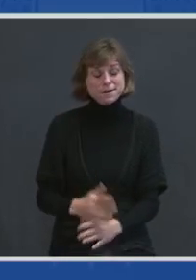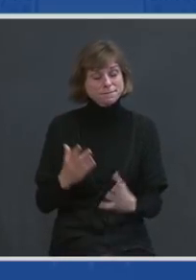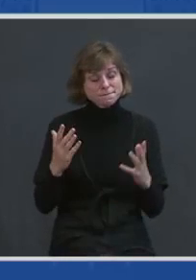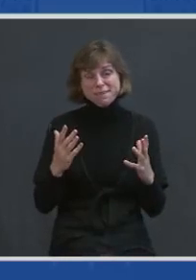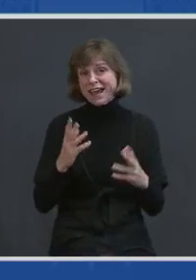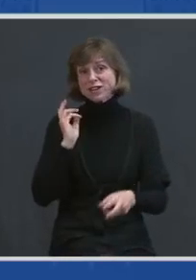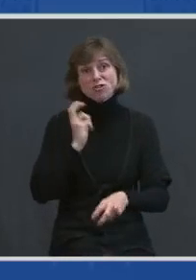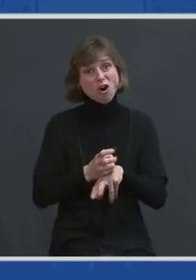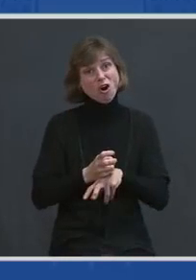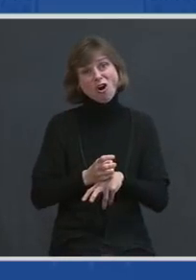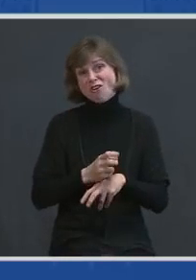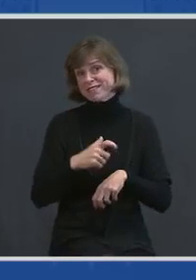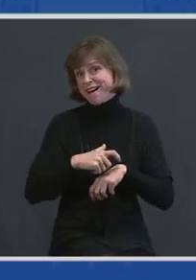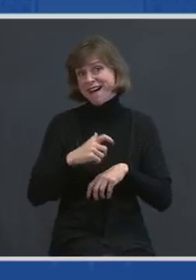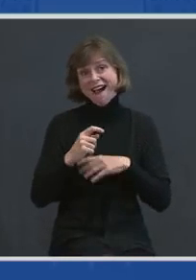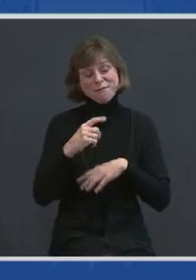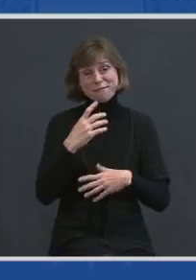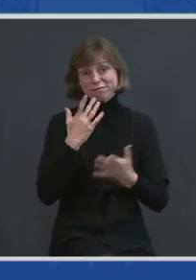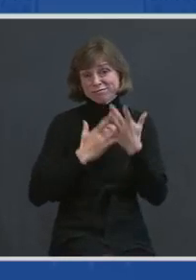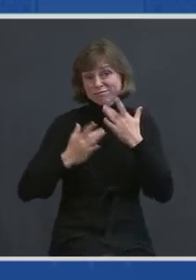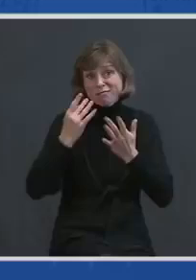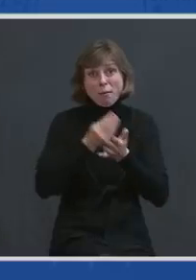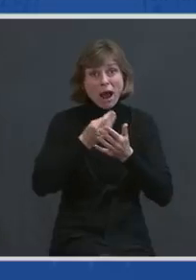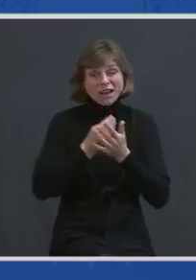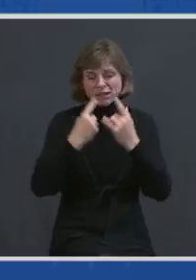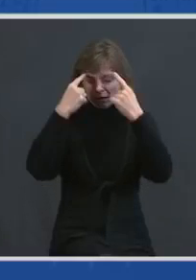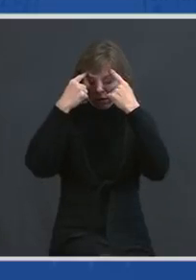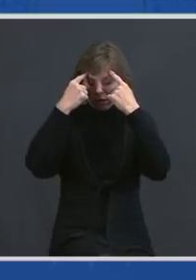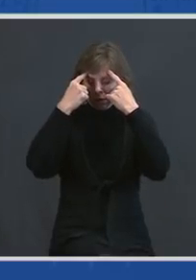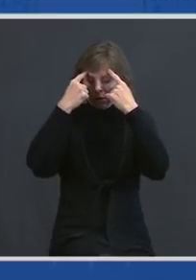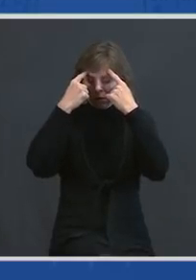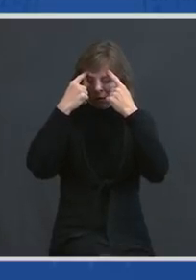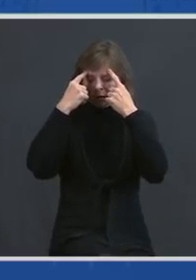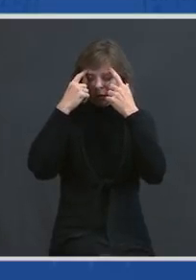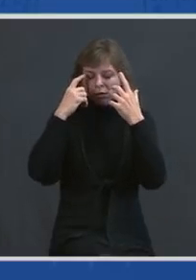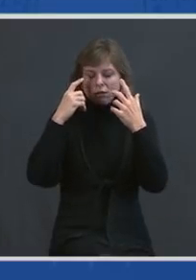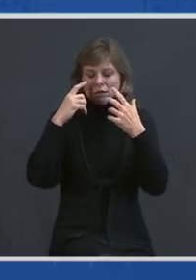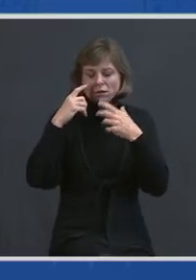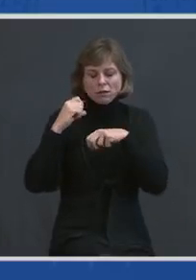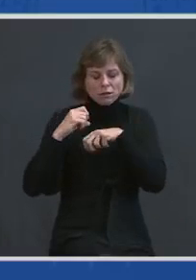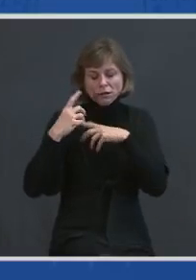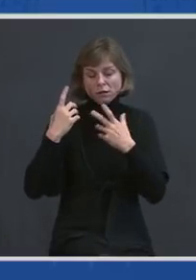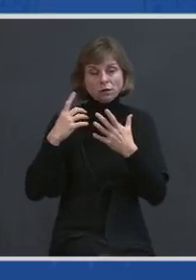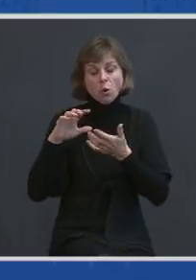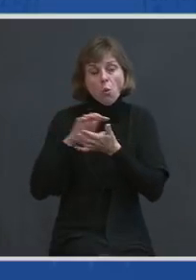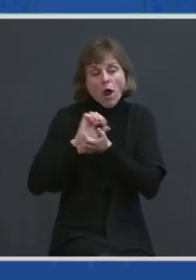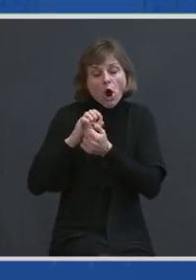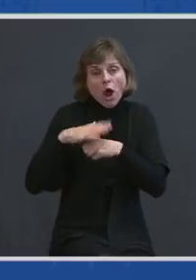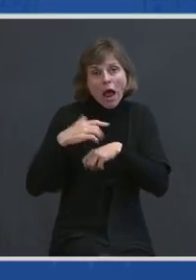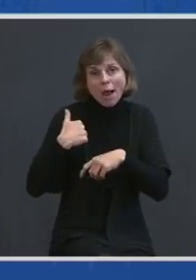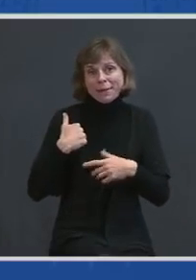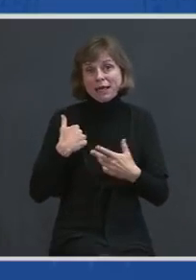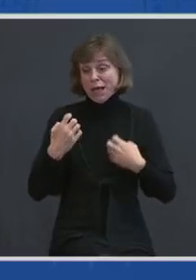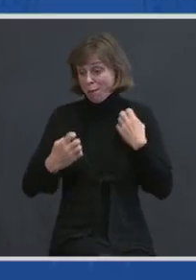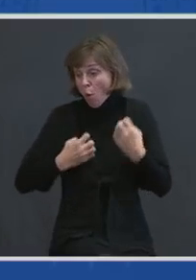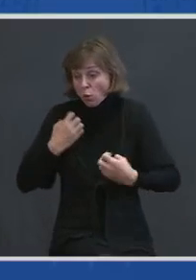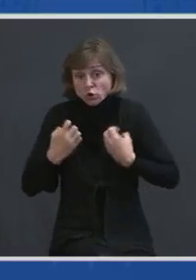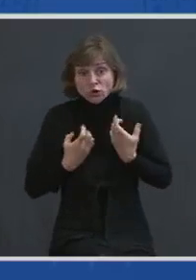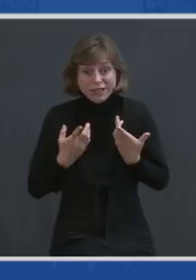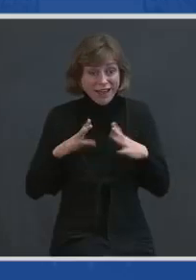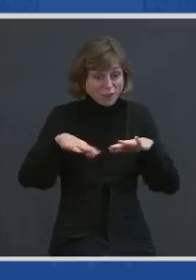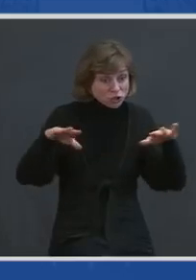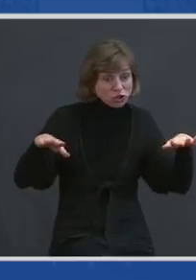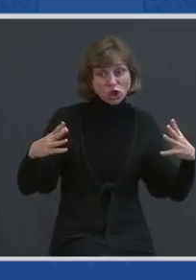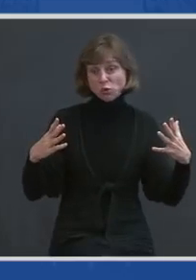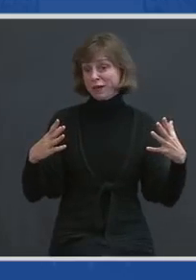hard time financially, mentally, emotionally, like across the board for children, adults,